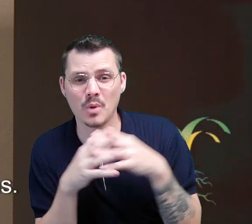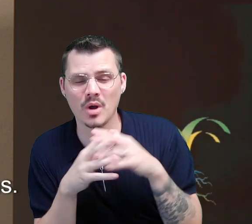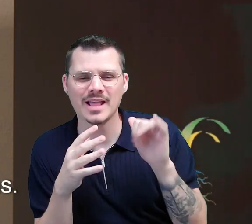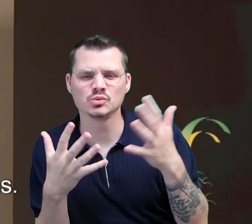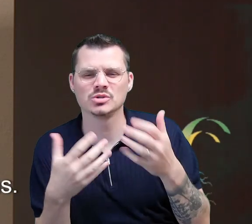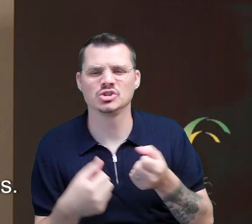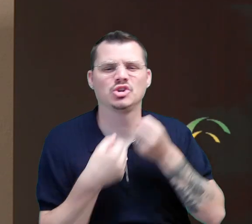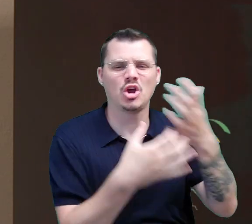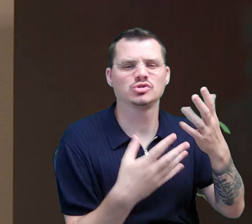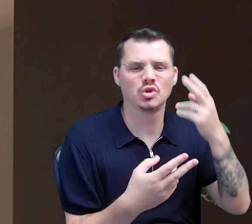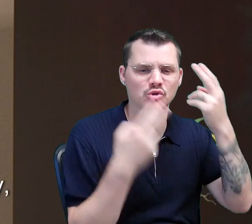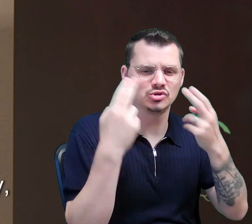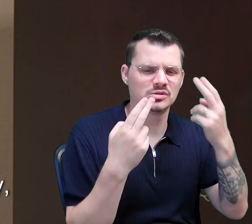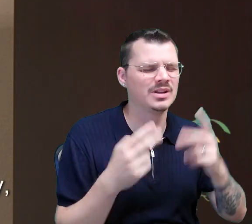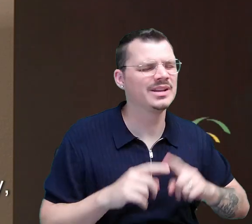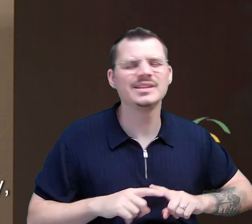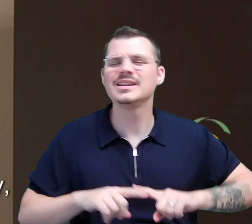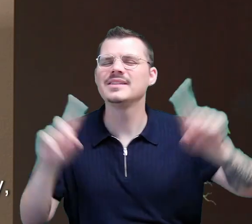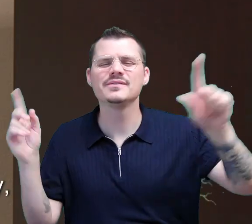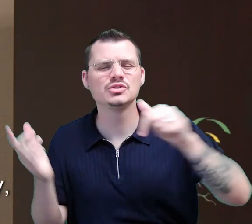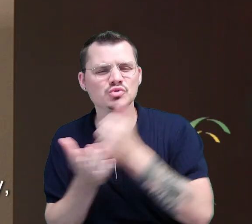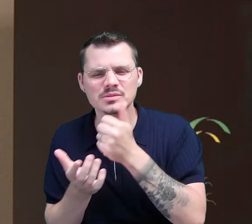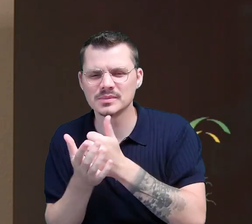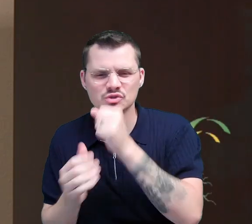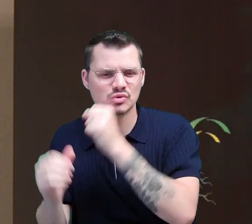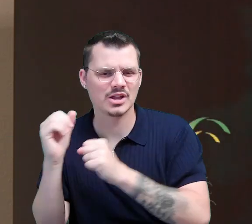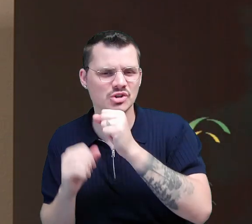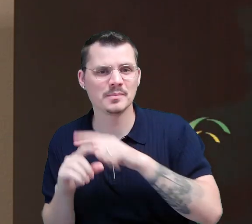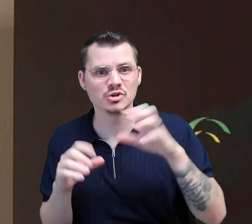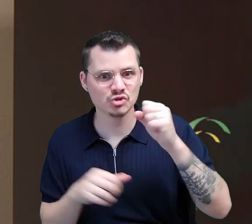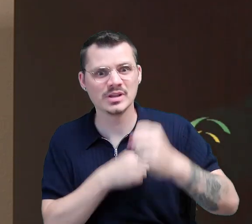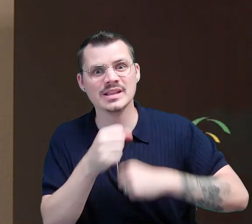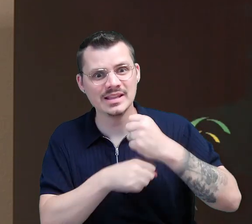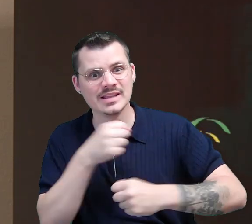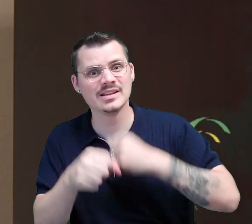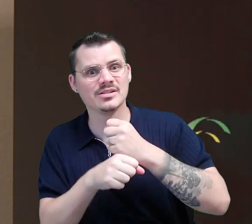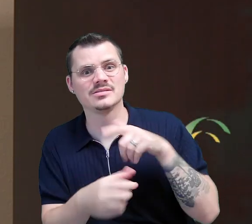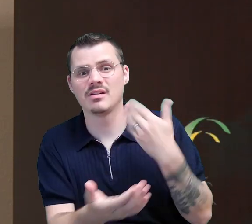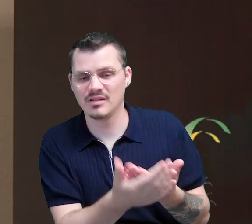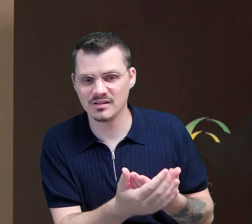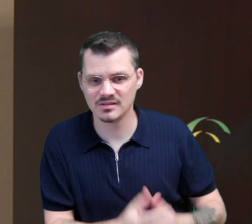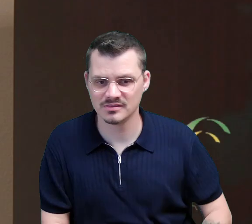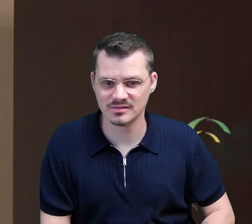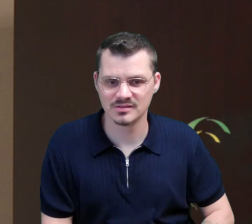causing the hallucinations. Totally different treatment strategy, but it took years to get there.